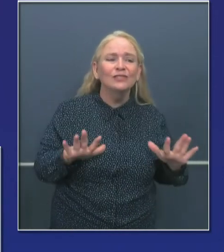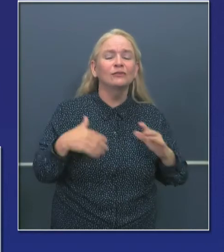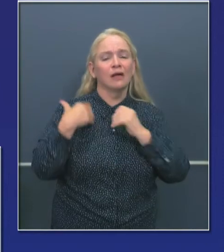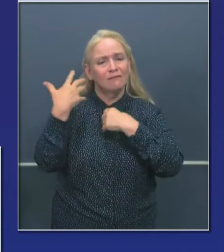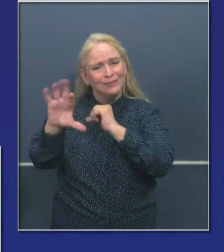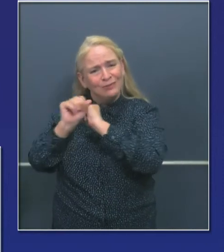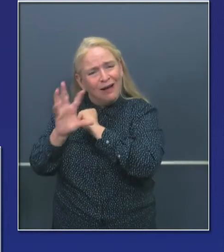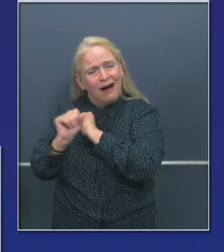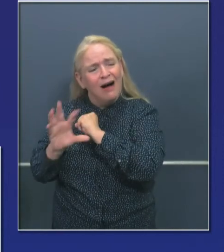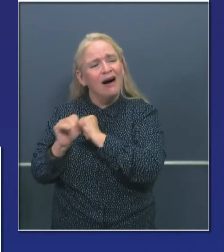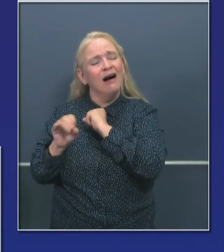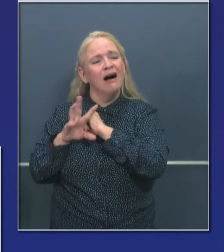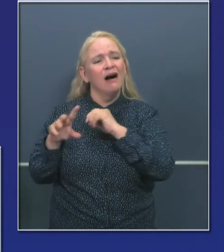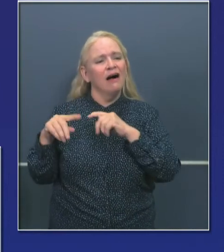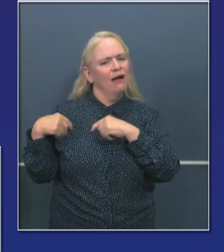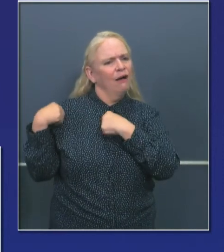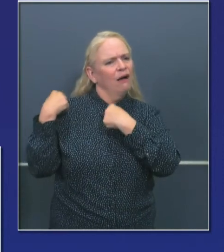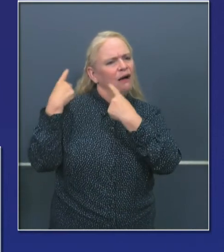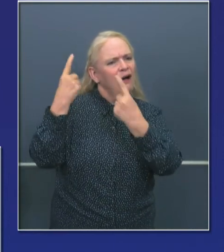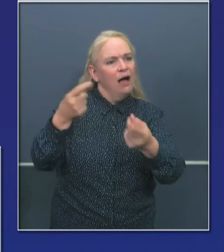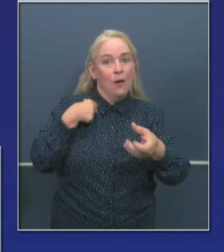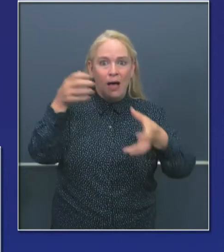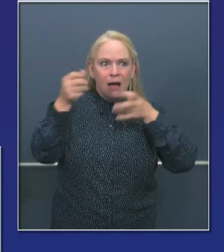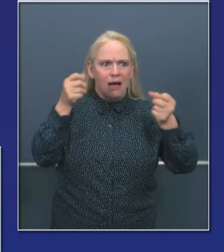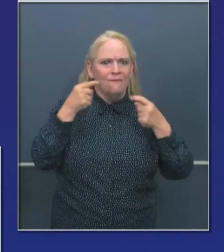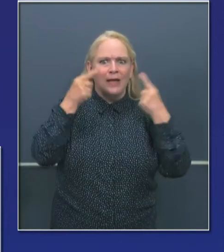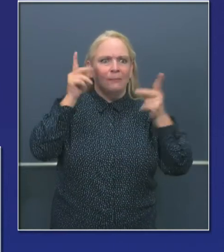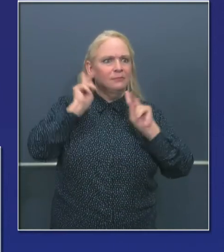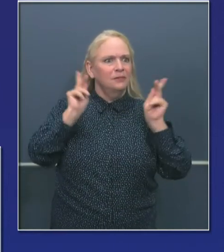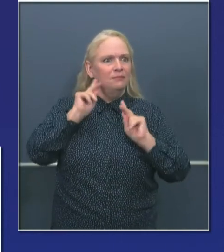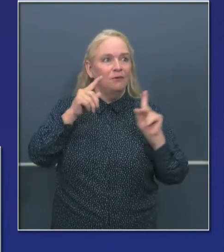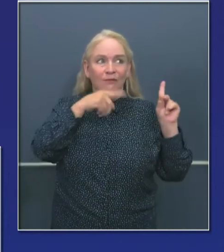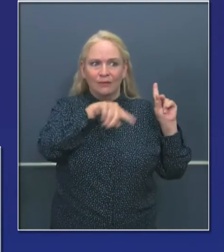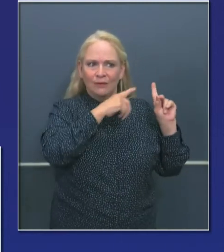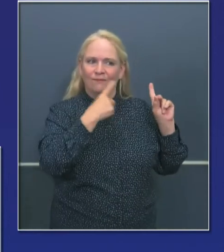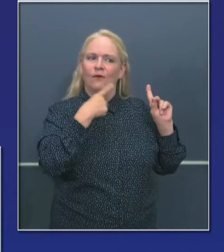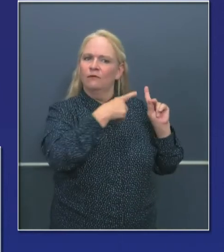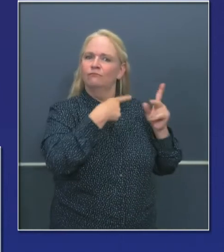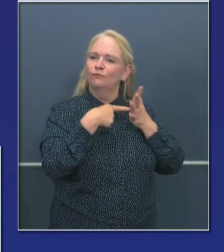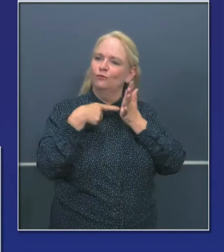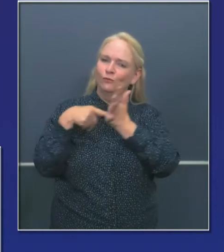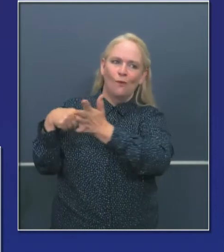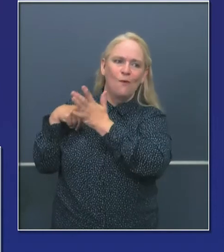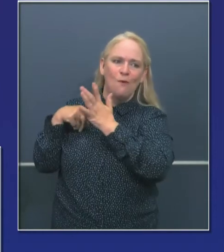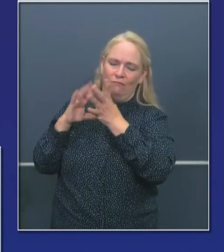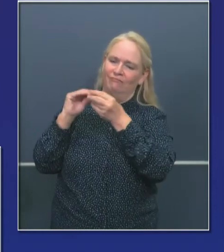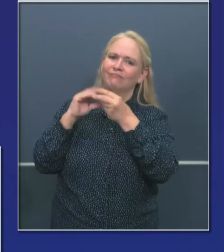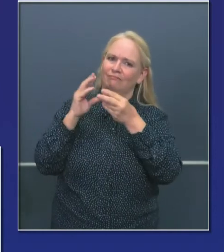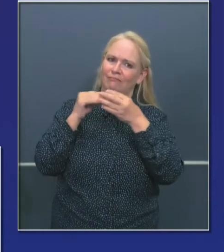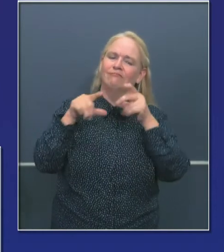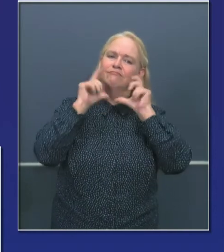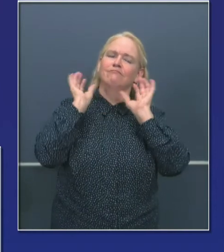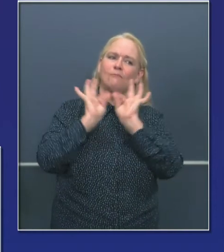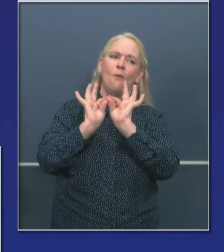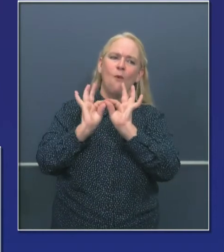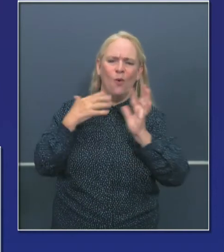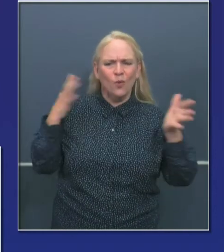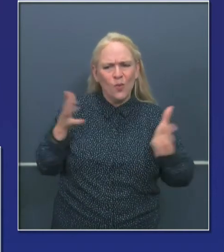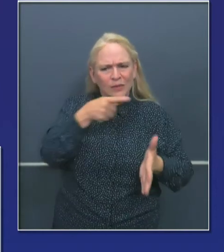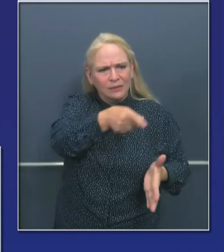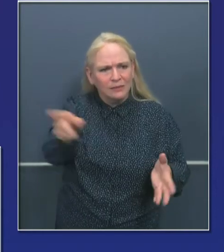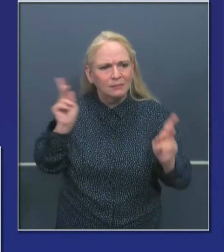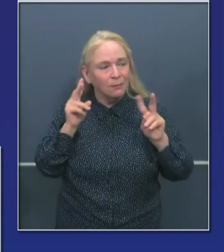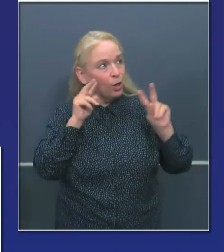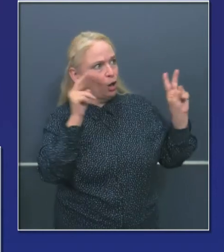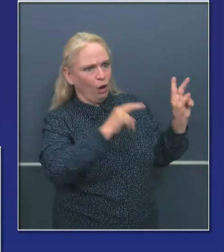the Seinfeld cast and got Larry David. If you haven't seen these PSAs, I, by the way, encourage you to take a look at these